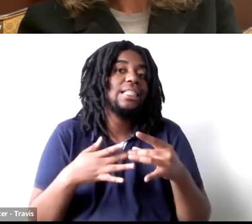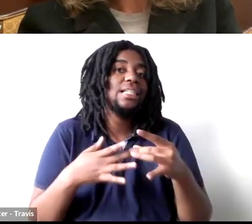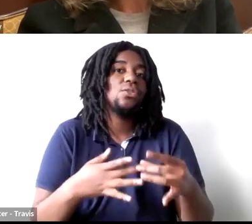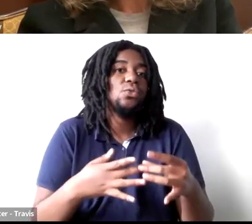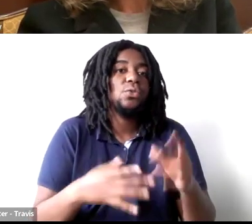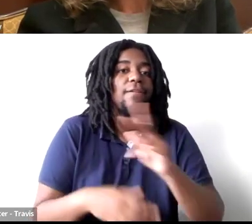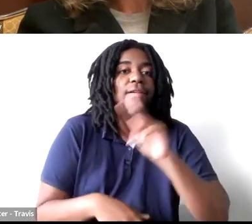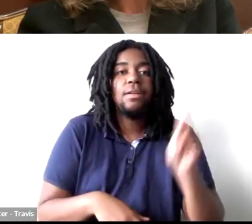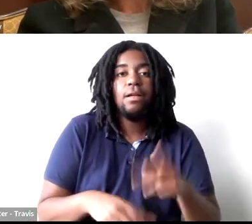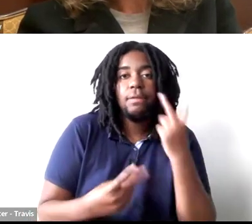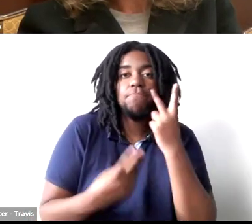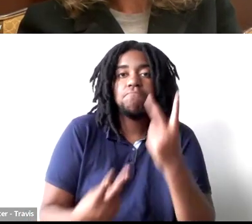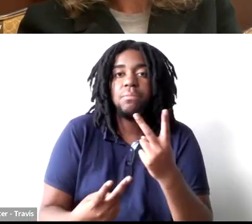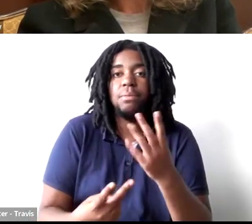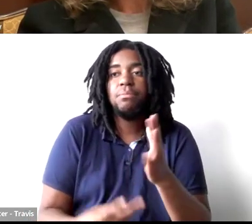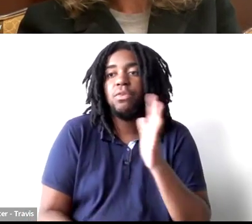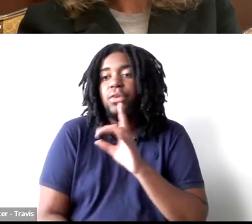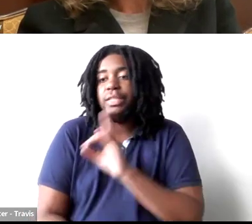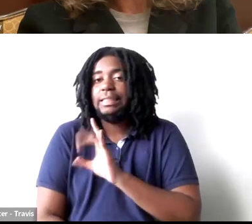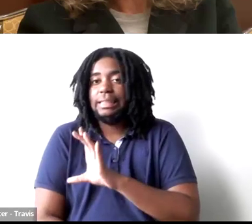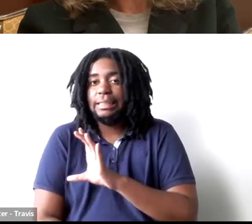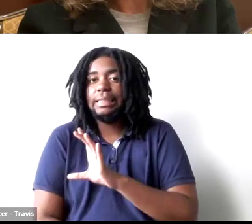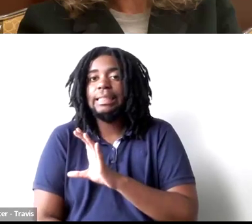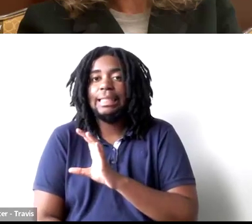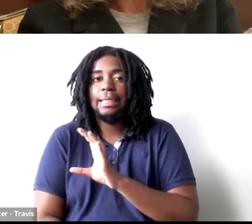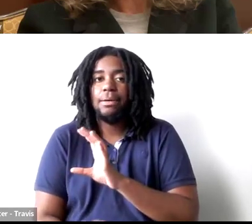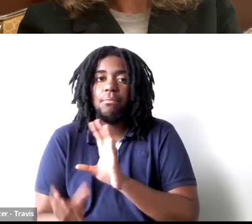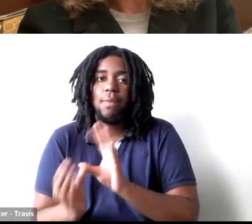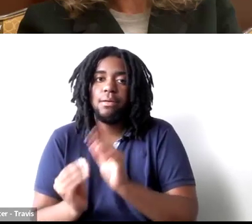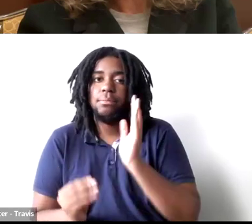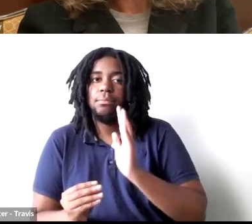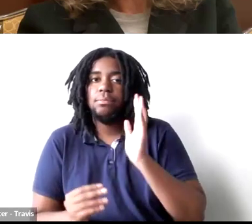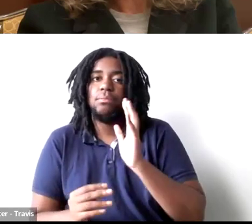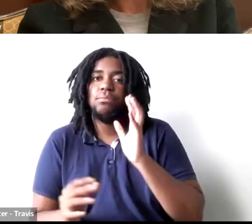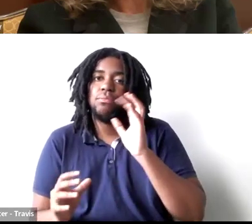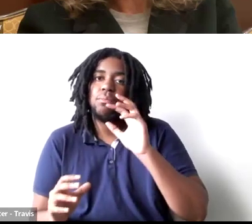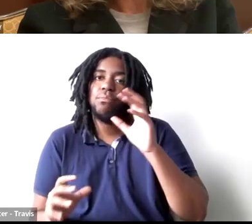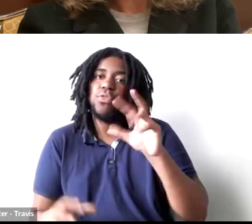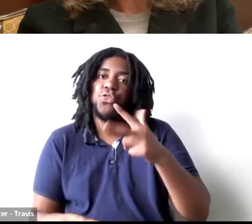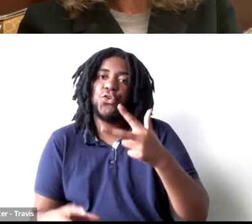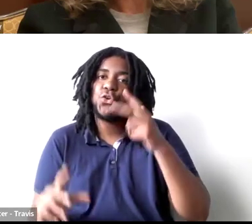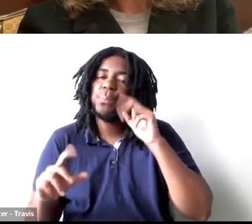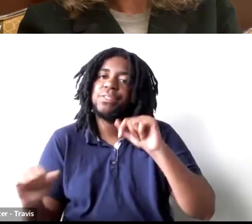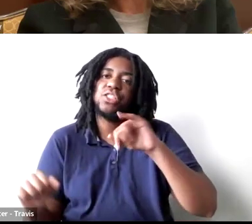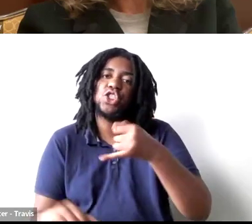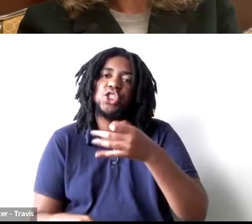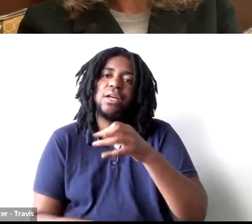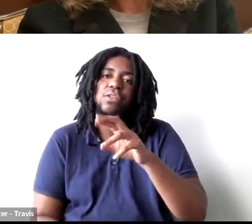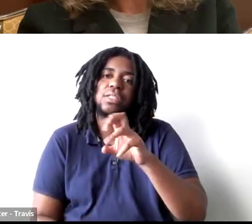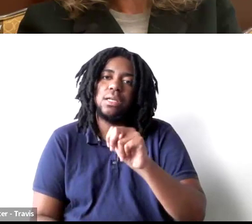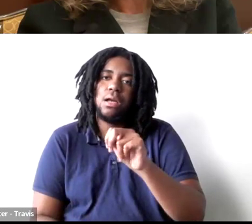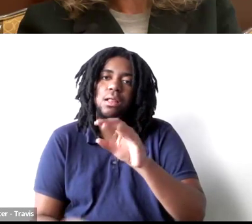They had been in DC meeting with then President Jefferson, and they came to the